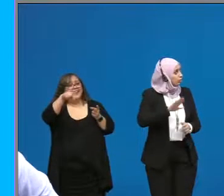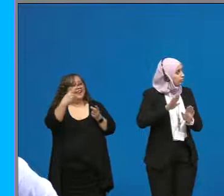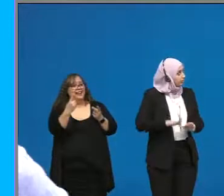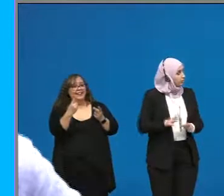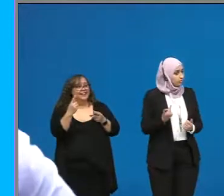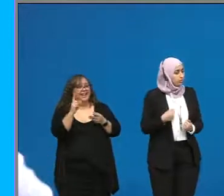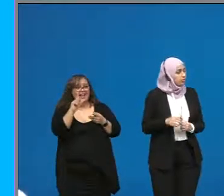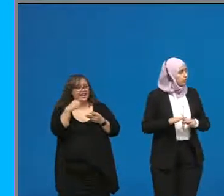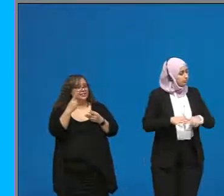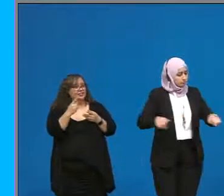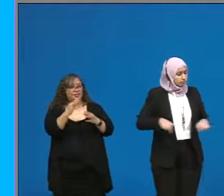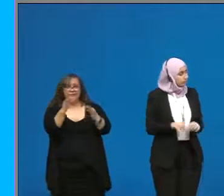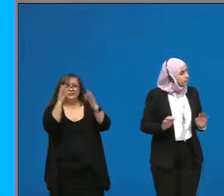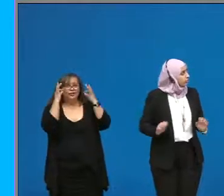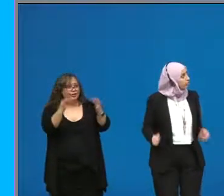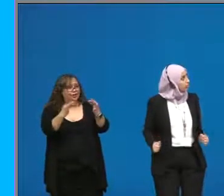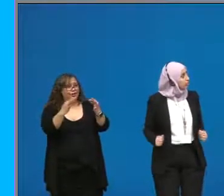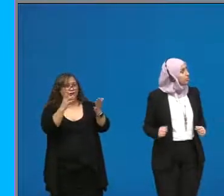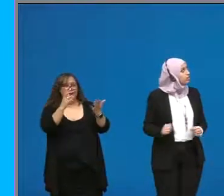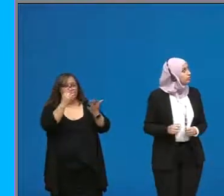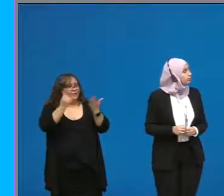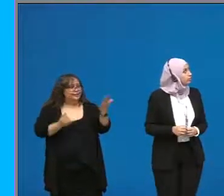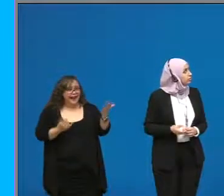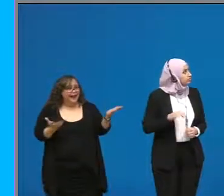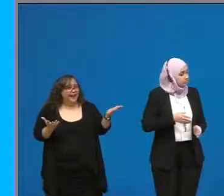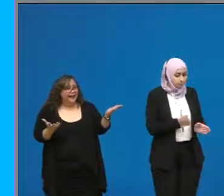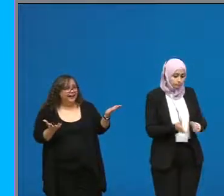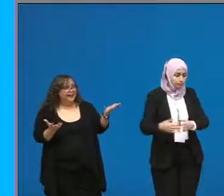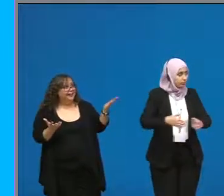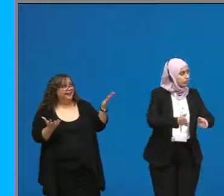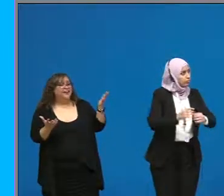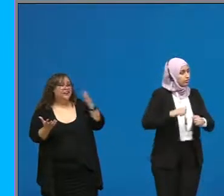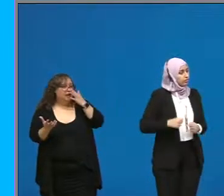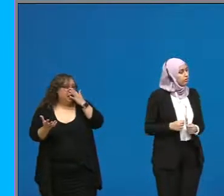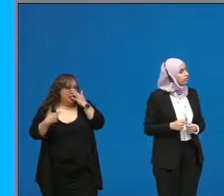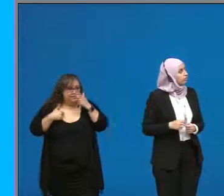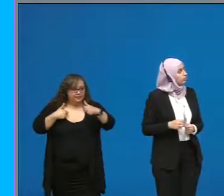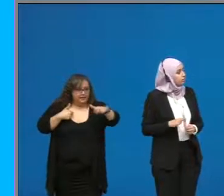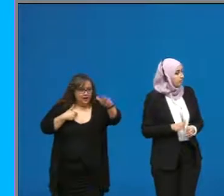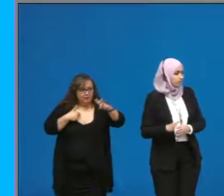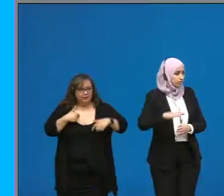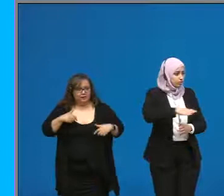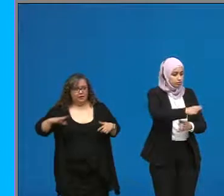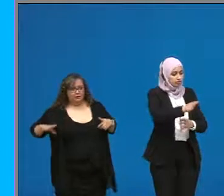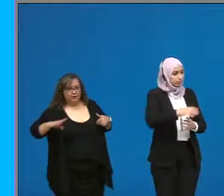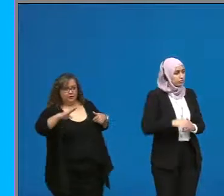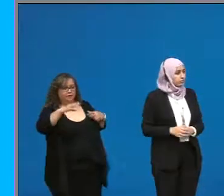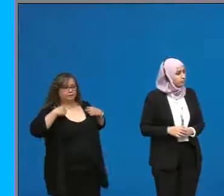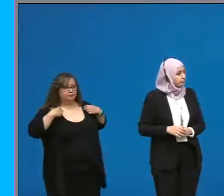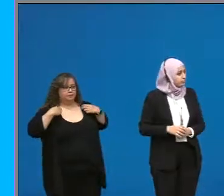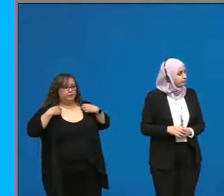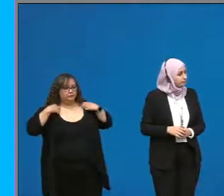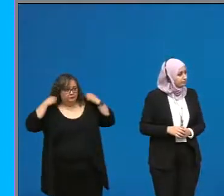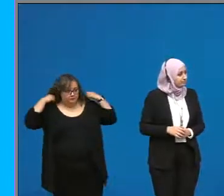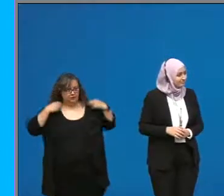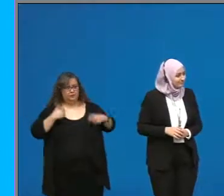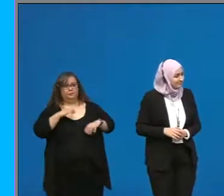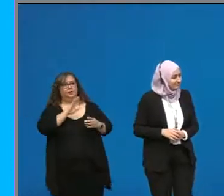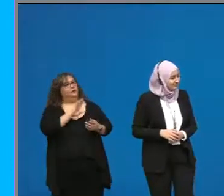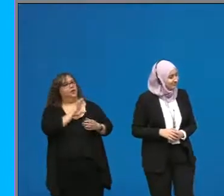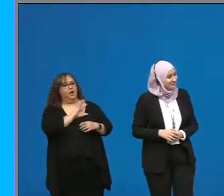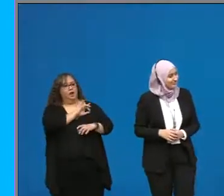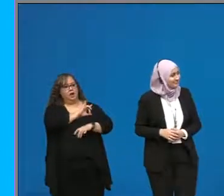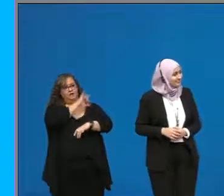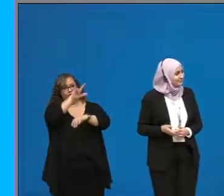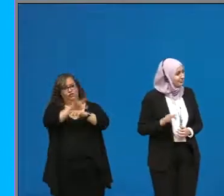Because yes, we have a beautiful set of steps. Yes, we have them wheelchair ready. But what about me? The person who flew yesterday from Belfast to Beirut.